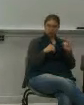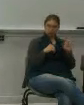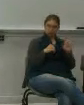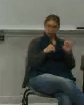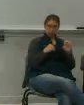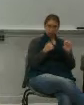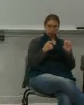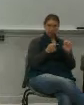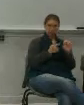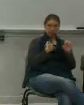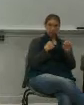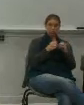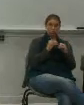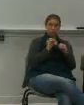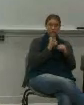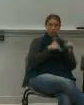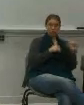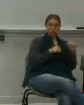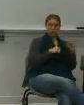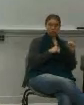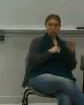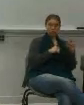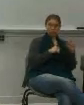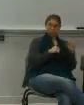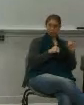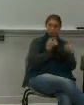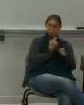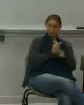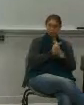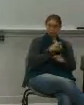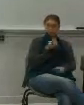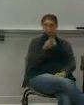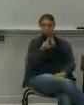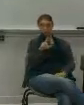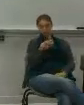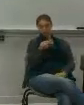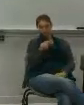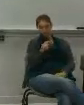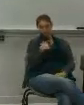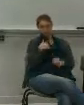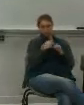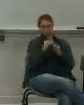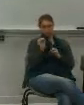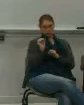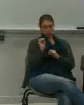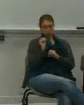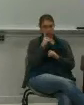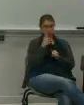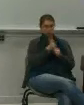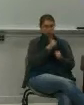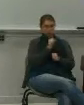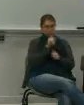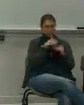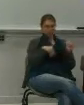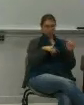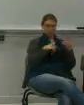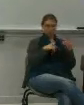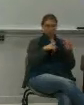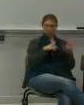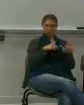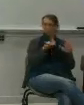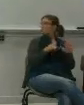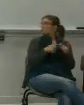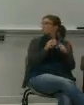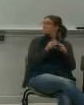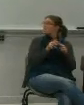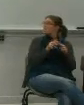than ammonium, right? Sulfate has more oxygens per sulfur than thiosulfate does, and then these